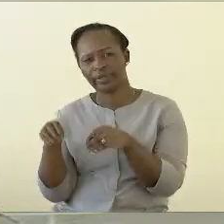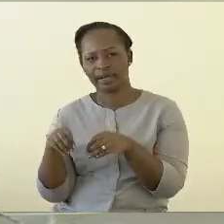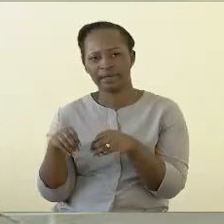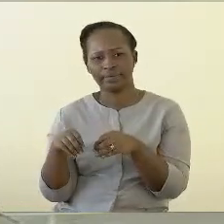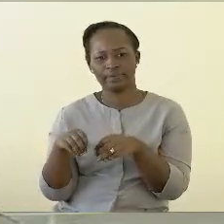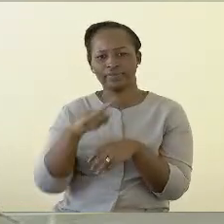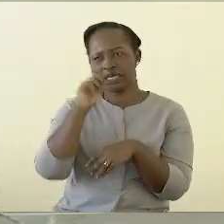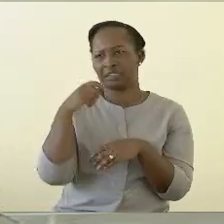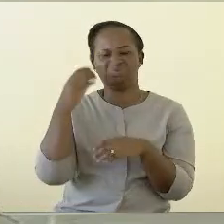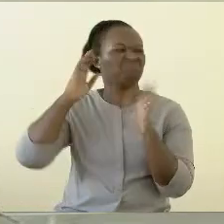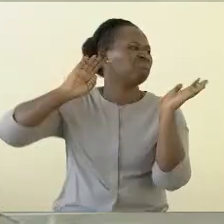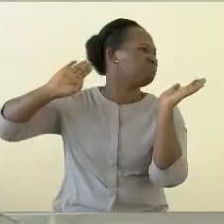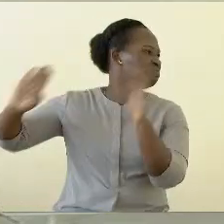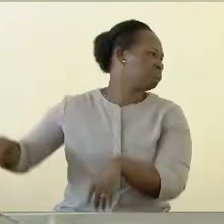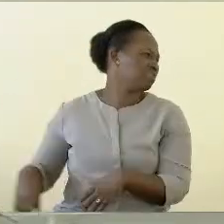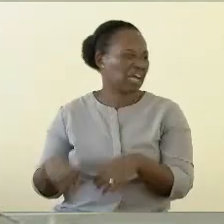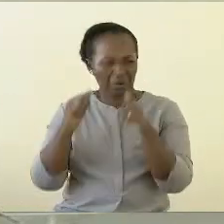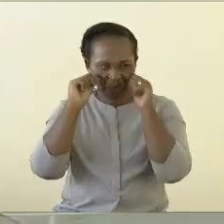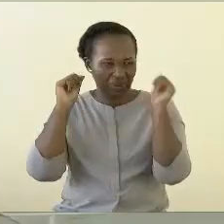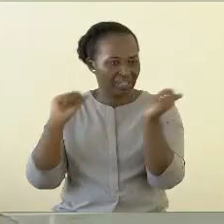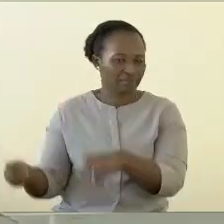you taking it away forever?